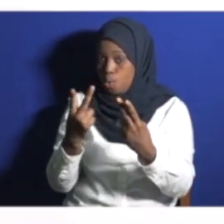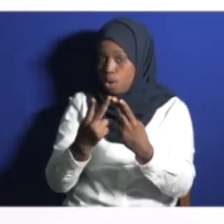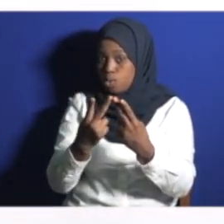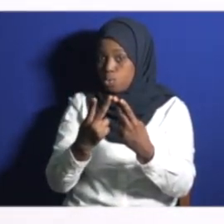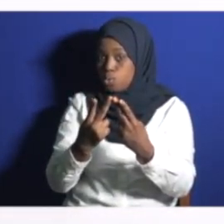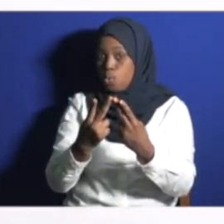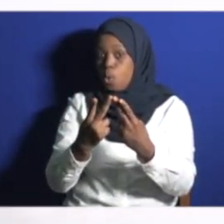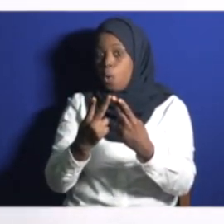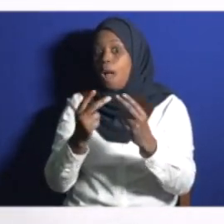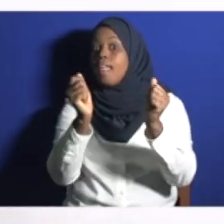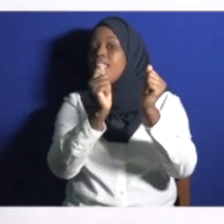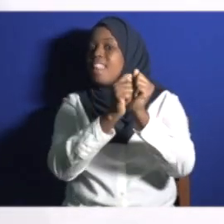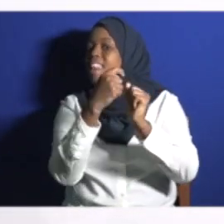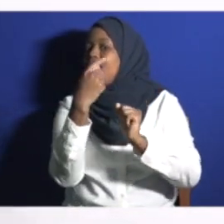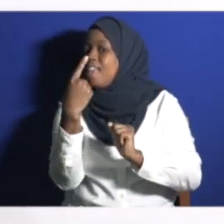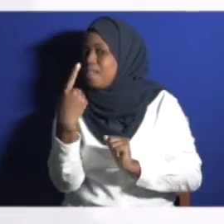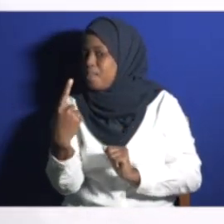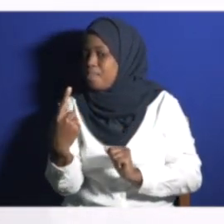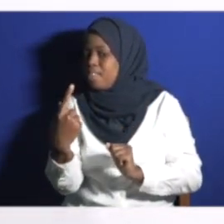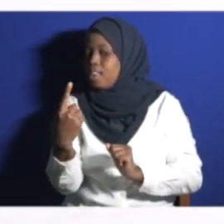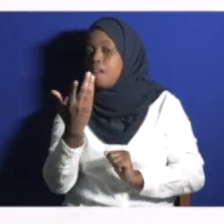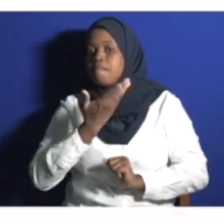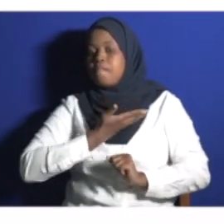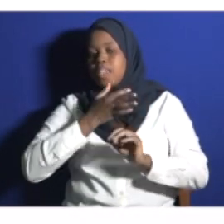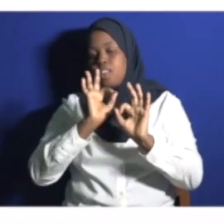good. It is equal to 11.